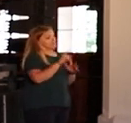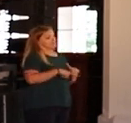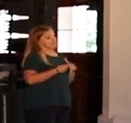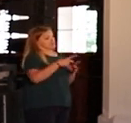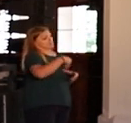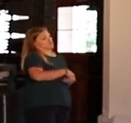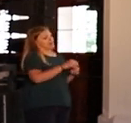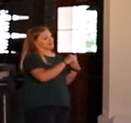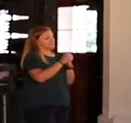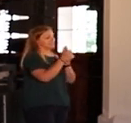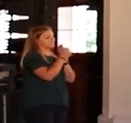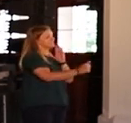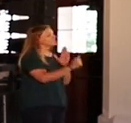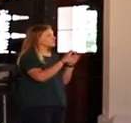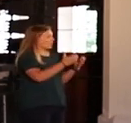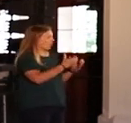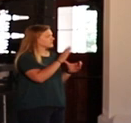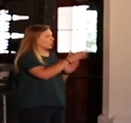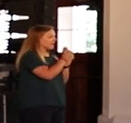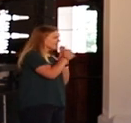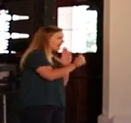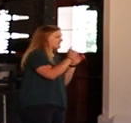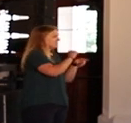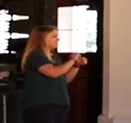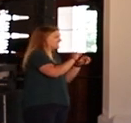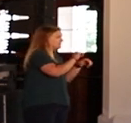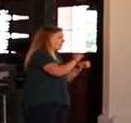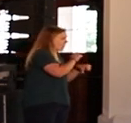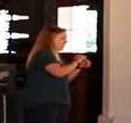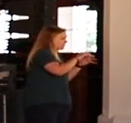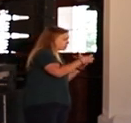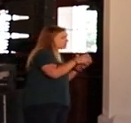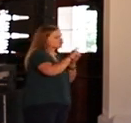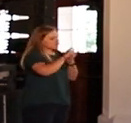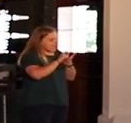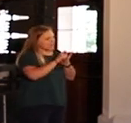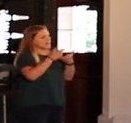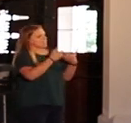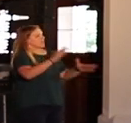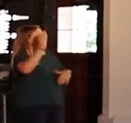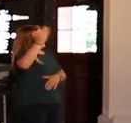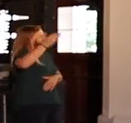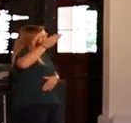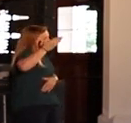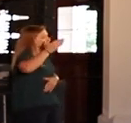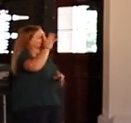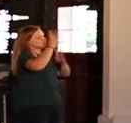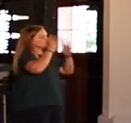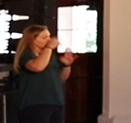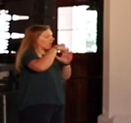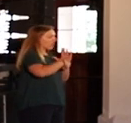a leadership skills course where you will develop your talents of teamwork, writing, public speaking, critical thinking, digital